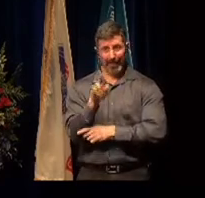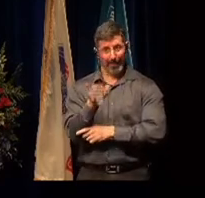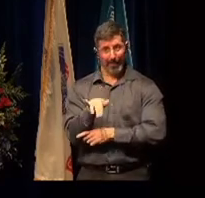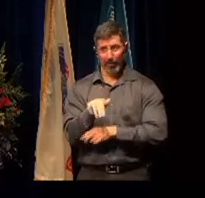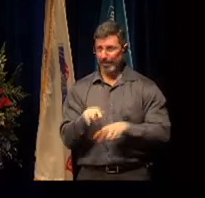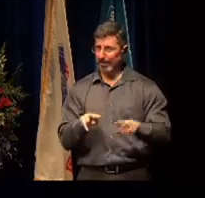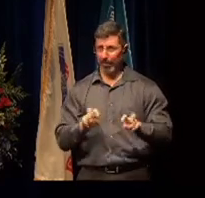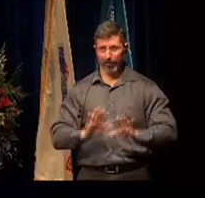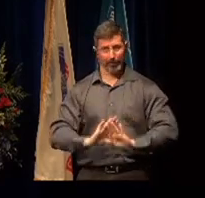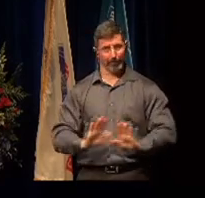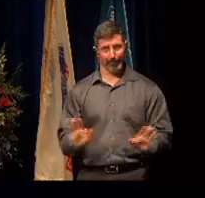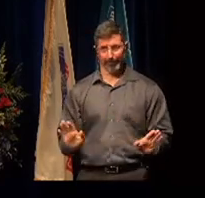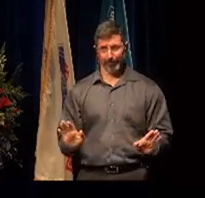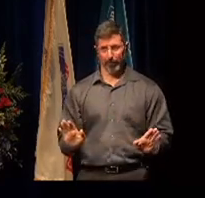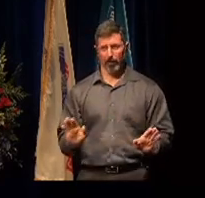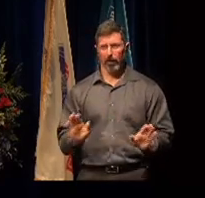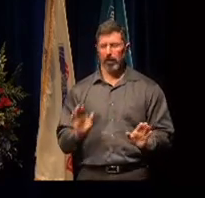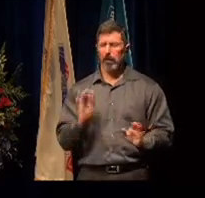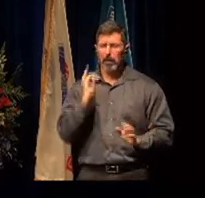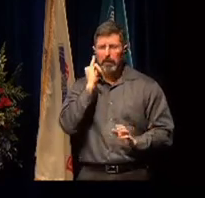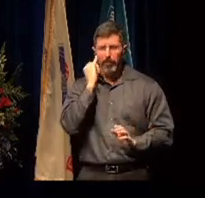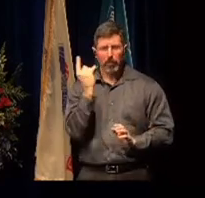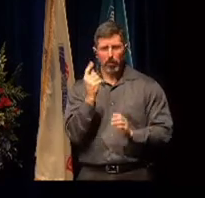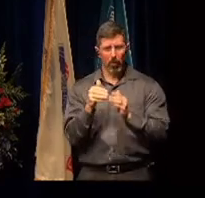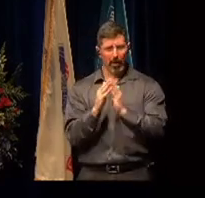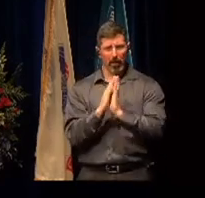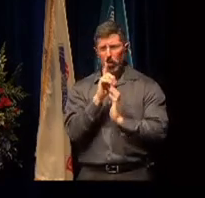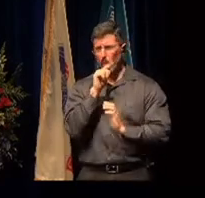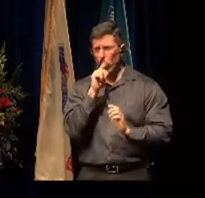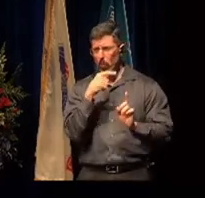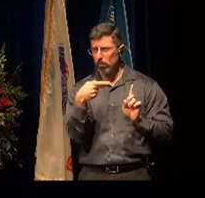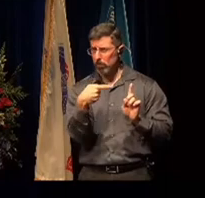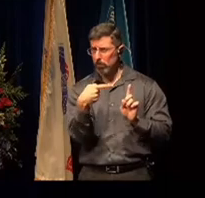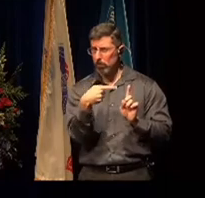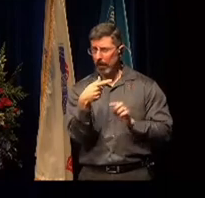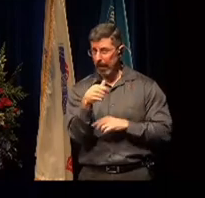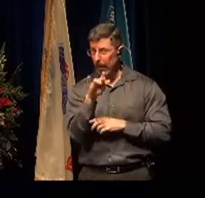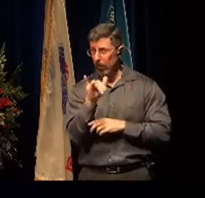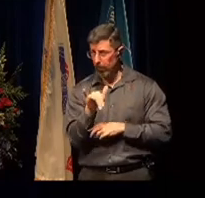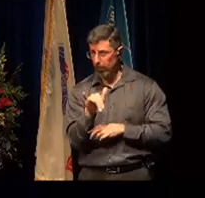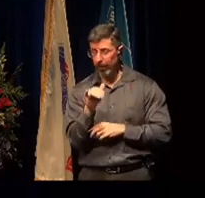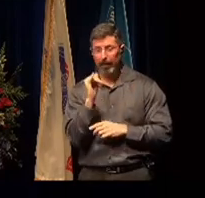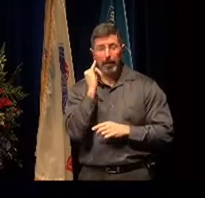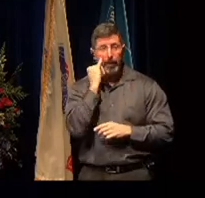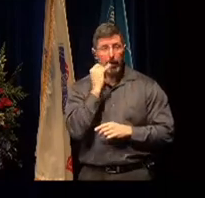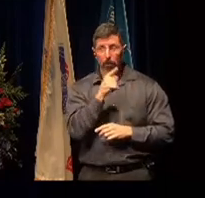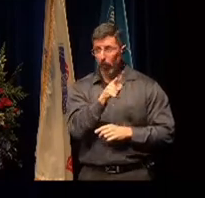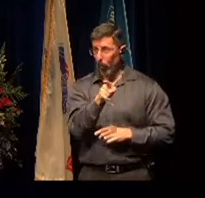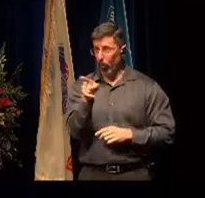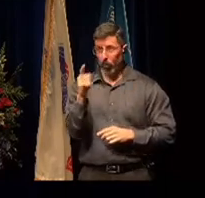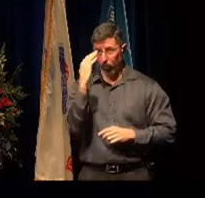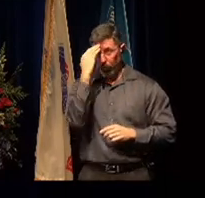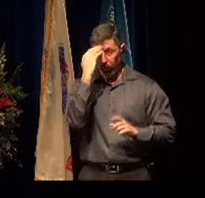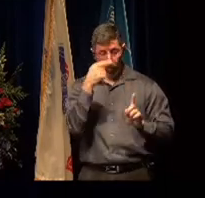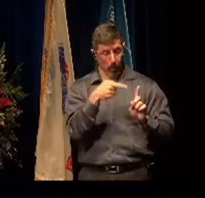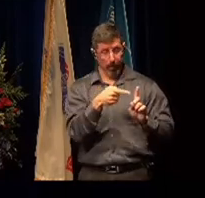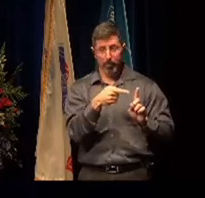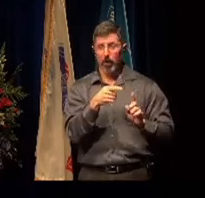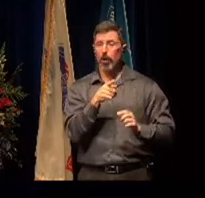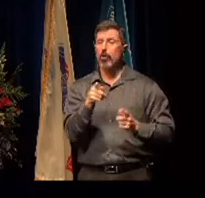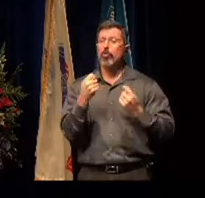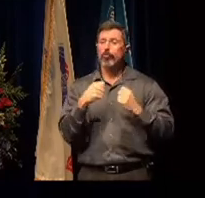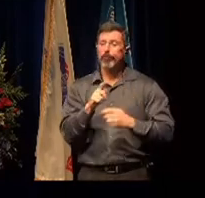someone asking, who was Gary Beikirch? That he was someone that if you were lucky enough to spend time with, you tried to be